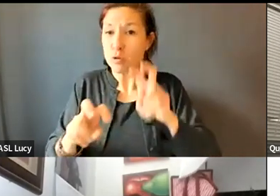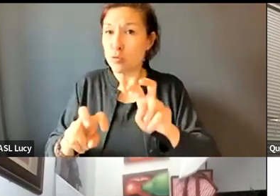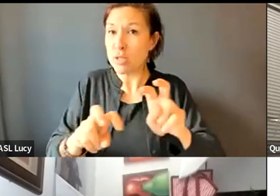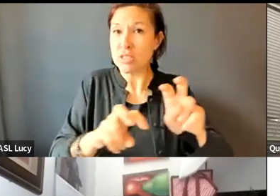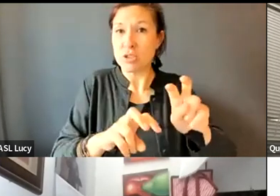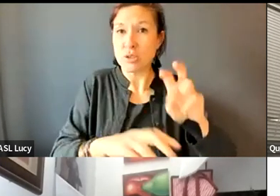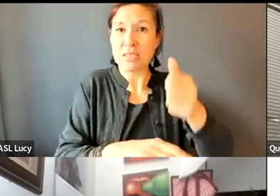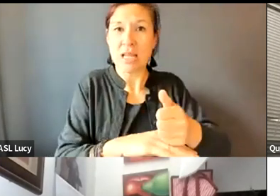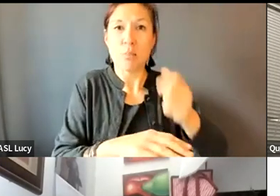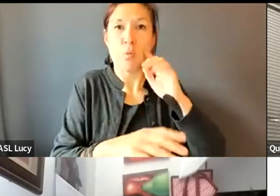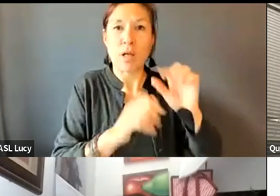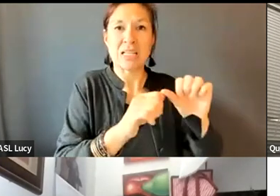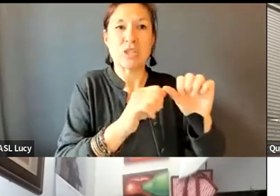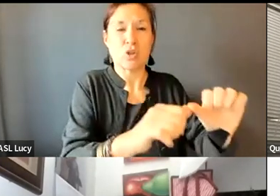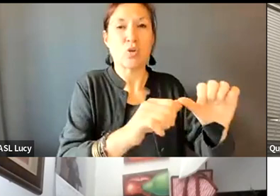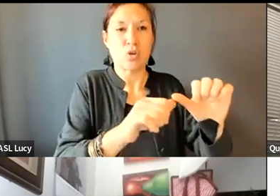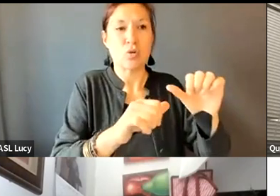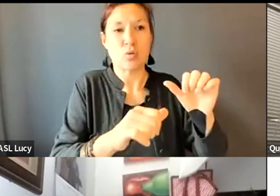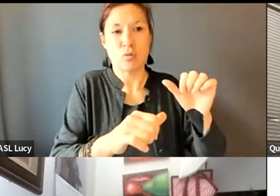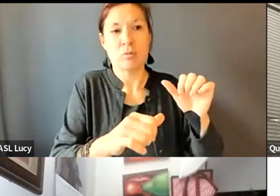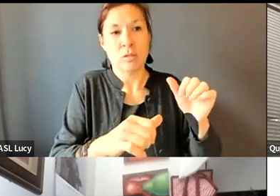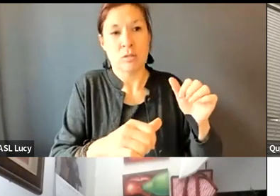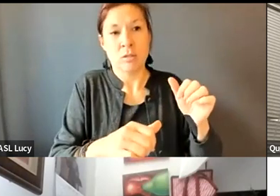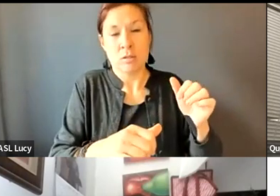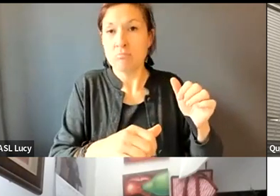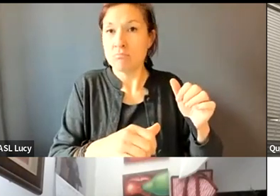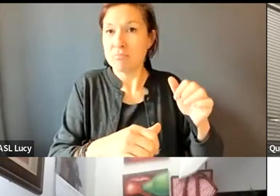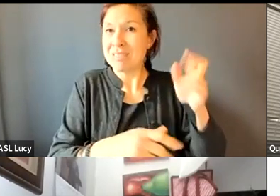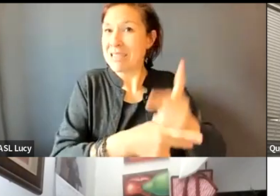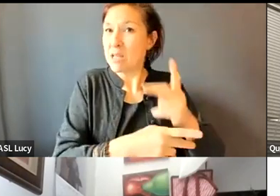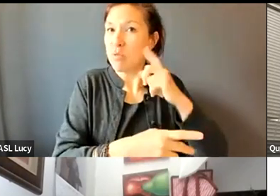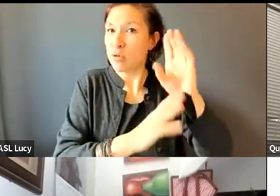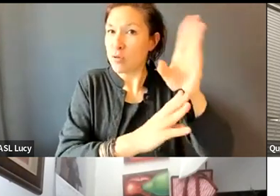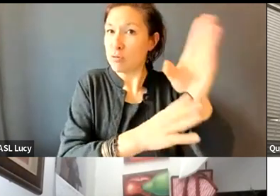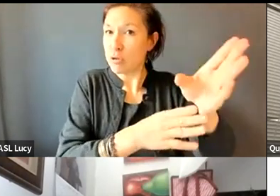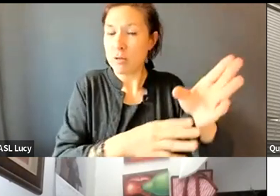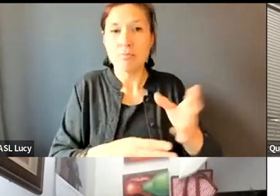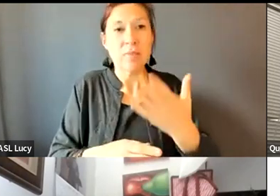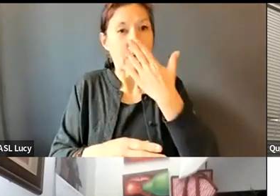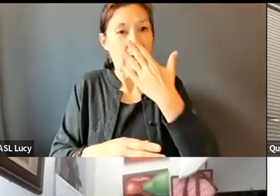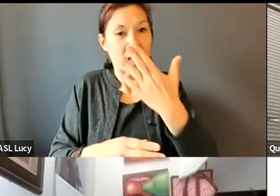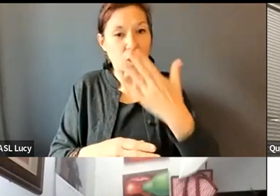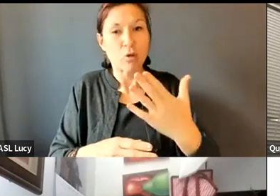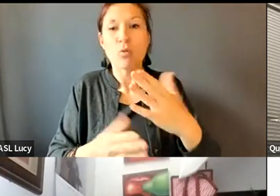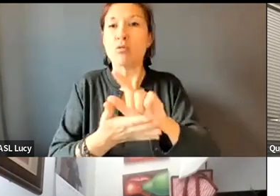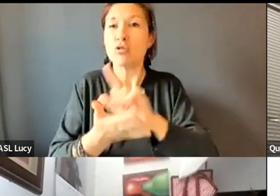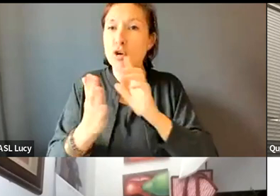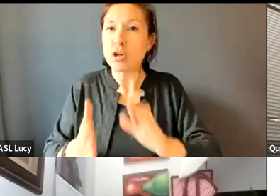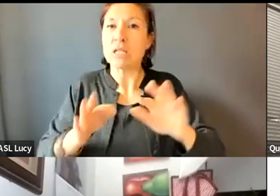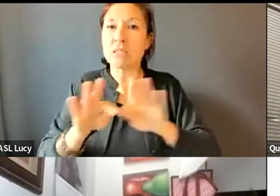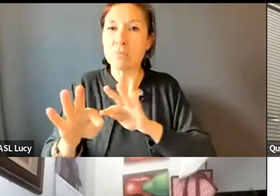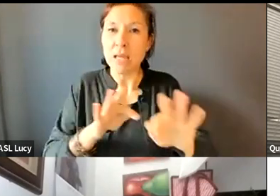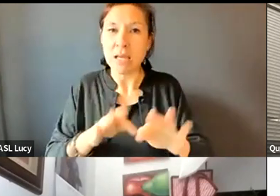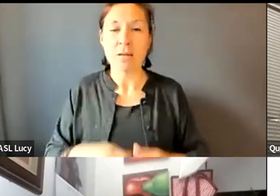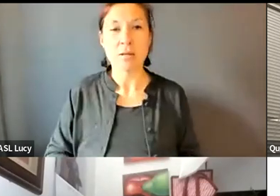to continue to evolve in the future and so I appreciate the guidance we've seen from Council and particularly